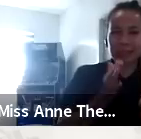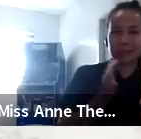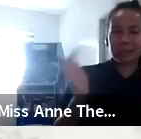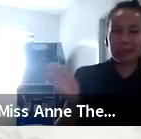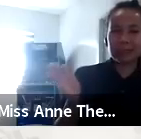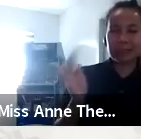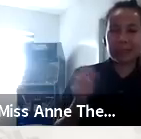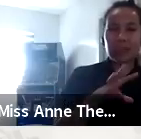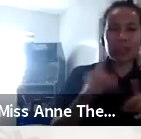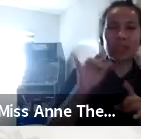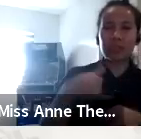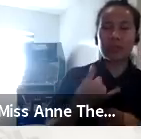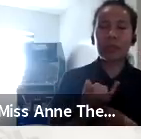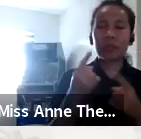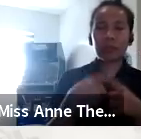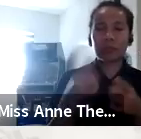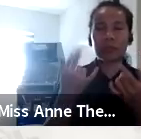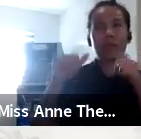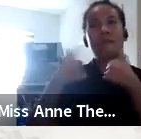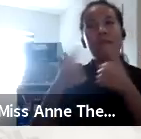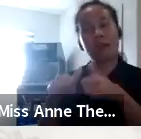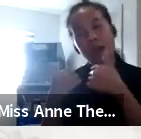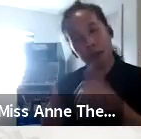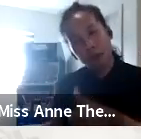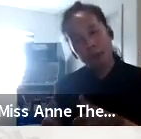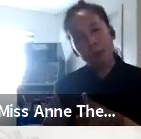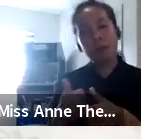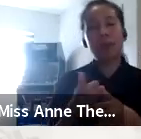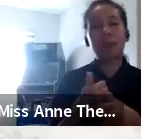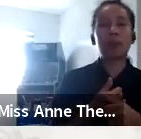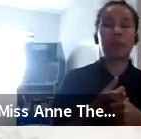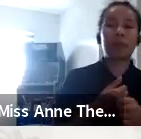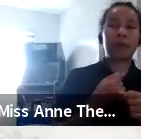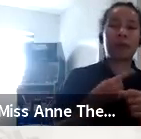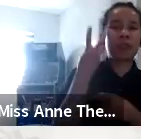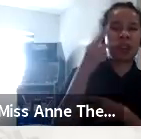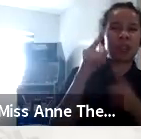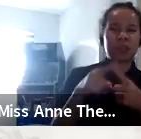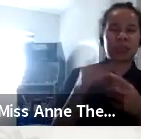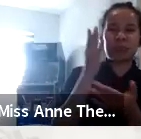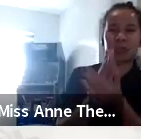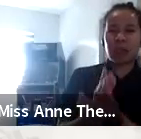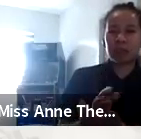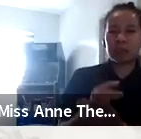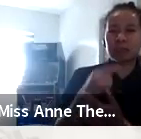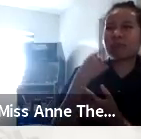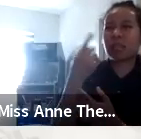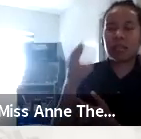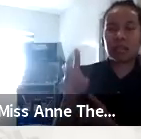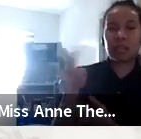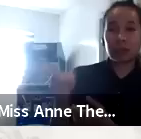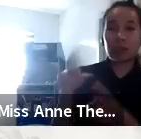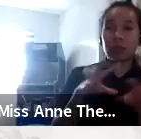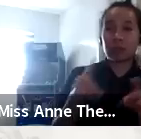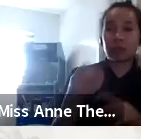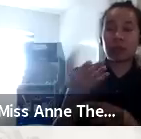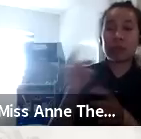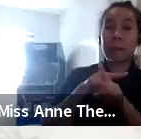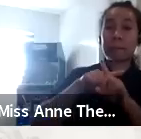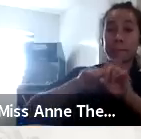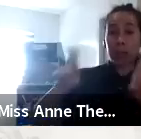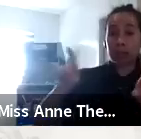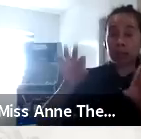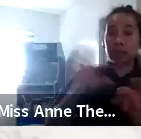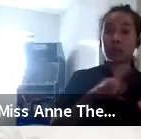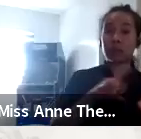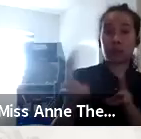just doing it to comply. You're just doing it to for them to stop nagging you maybe. But when you do something